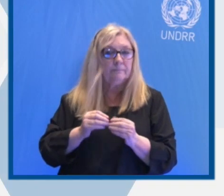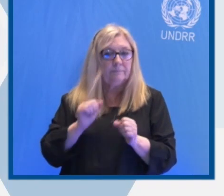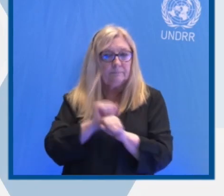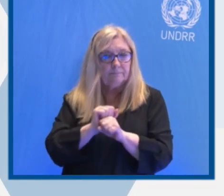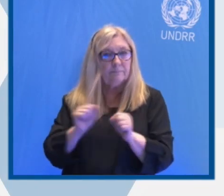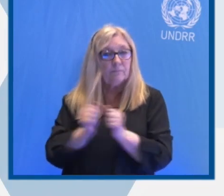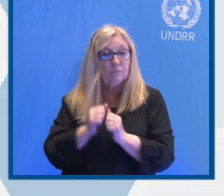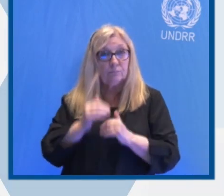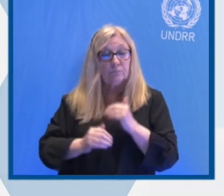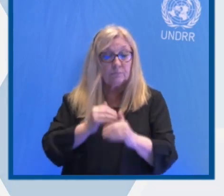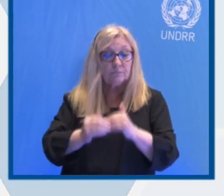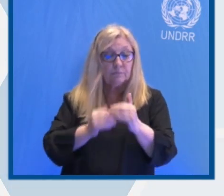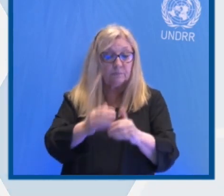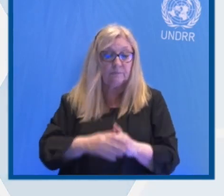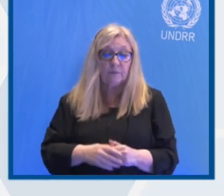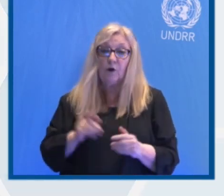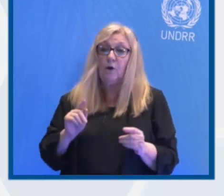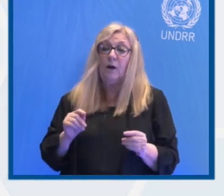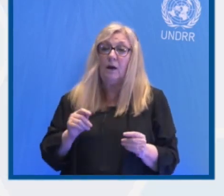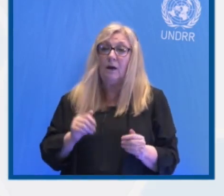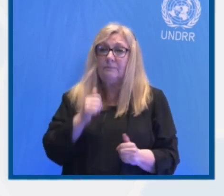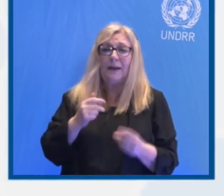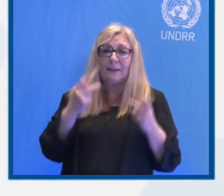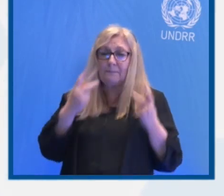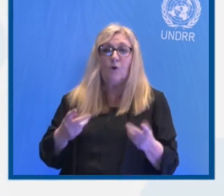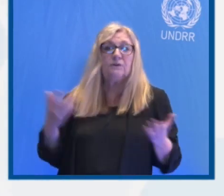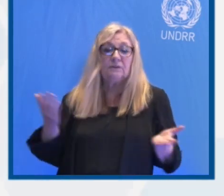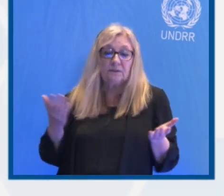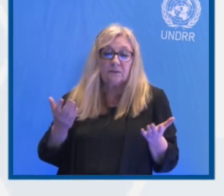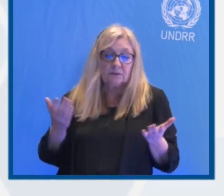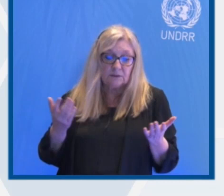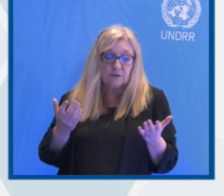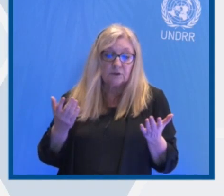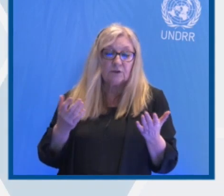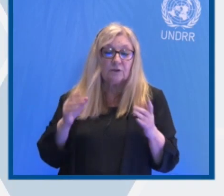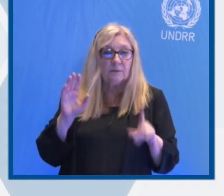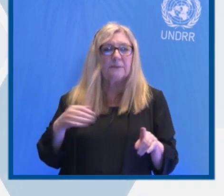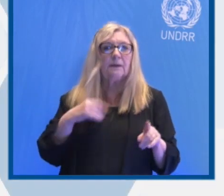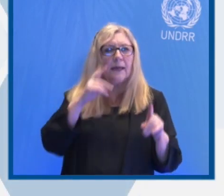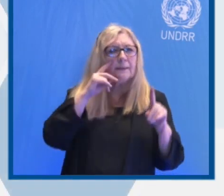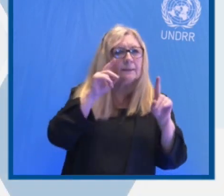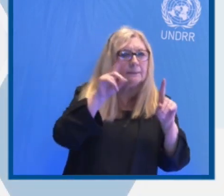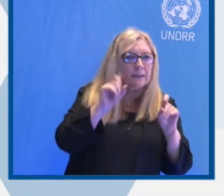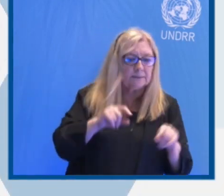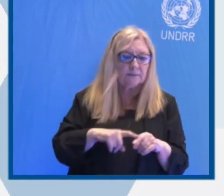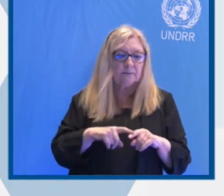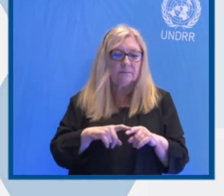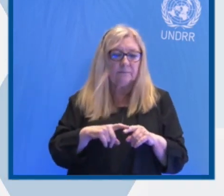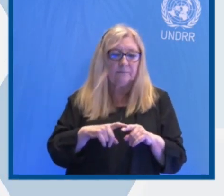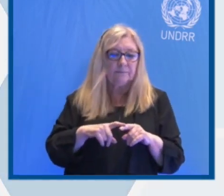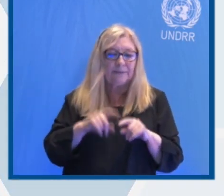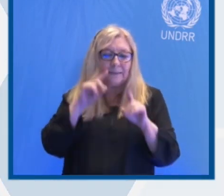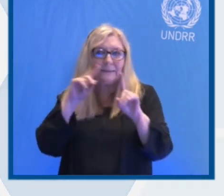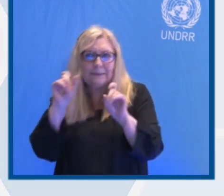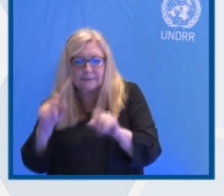testing, exercise and testing before, of course, the crisis occurred. So that's why the